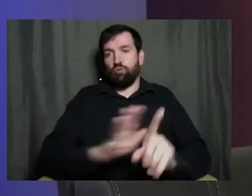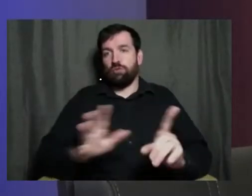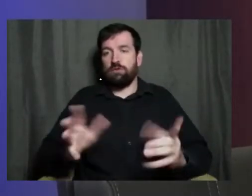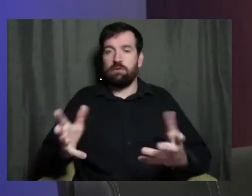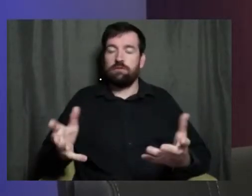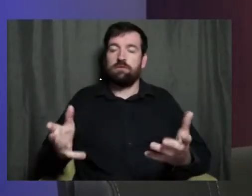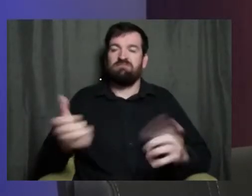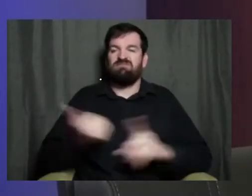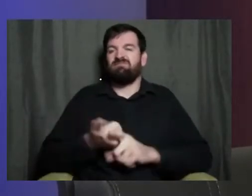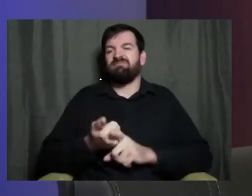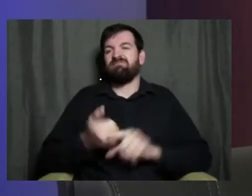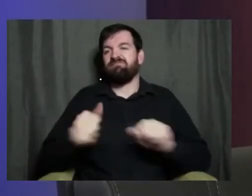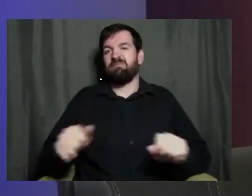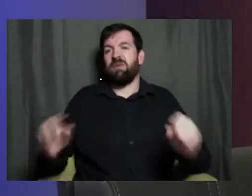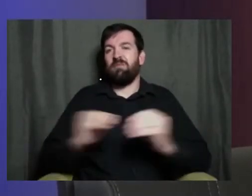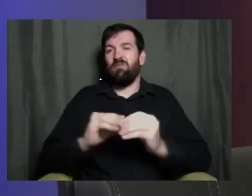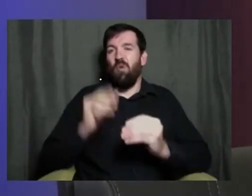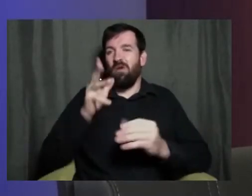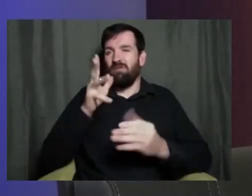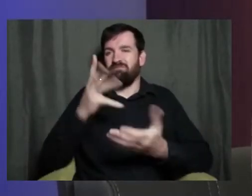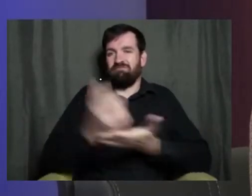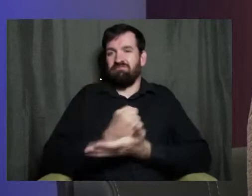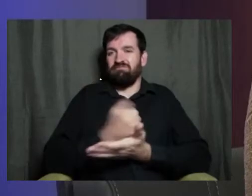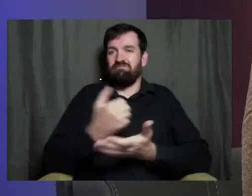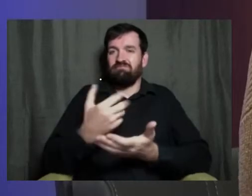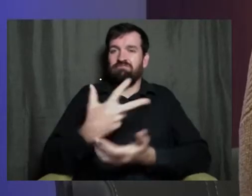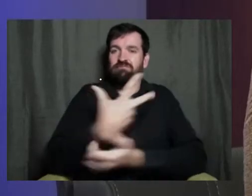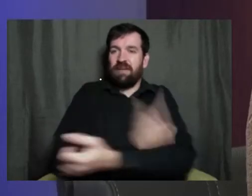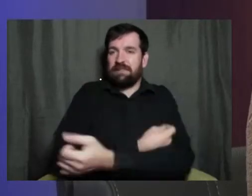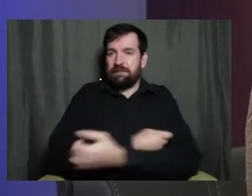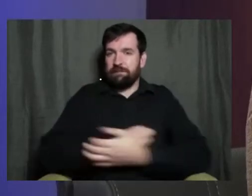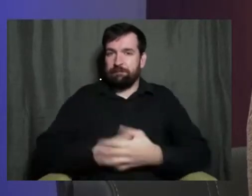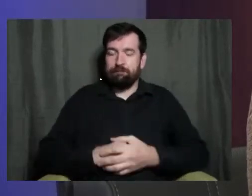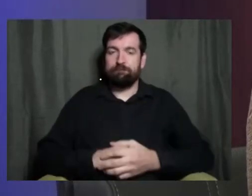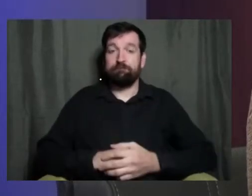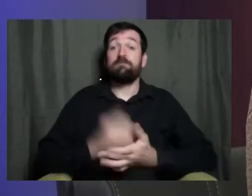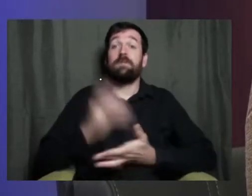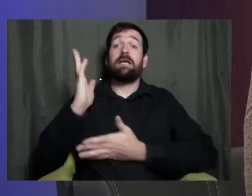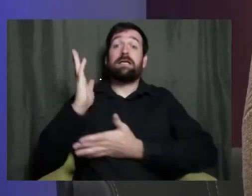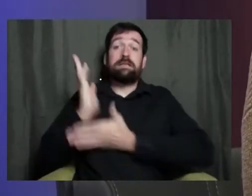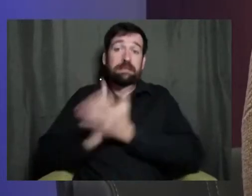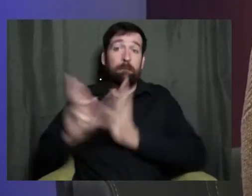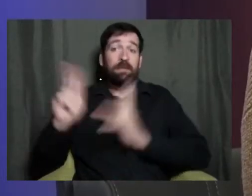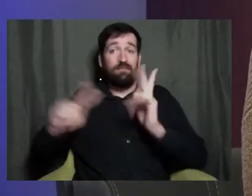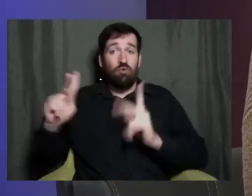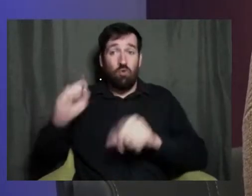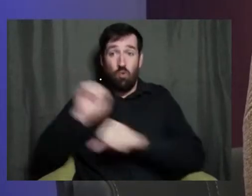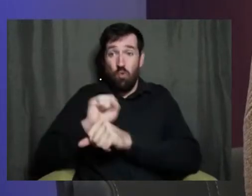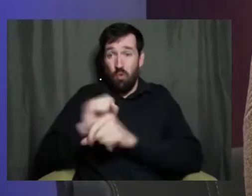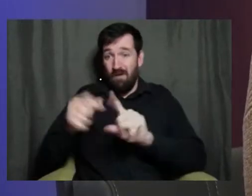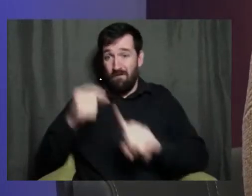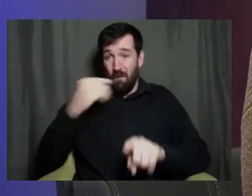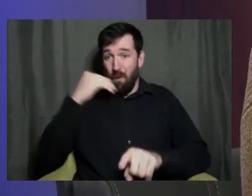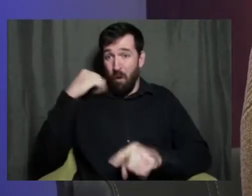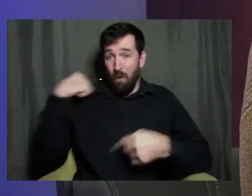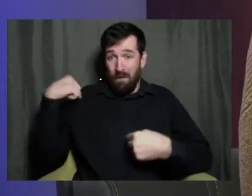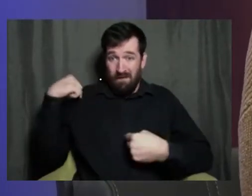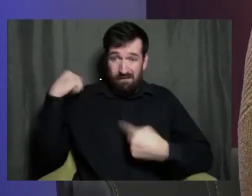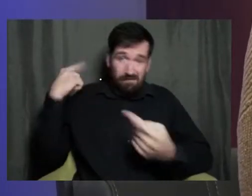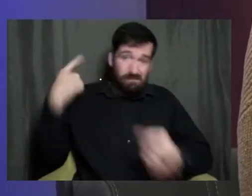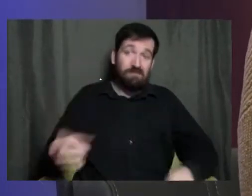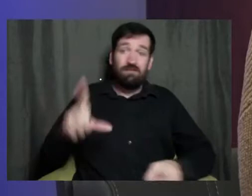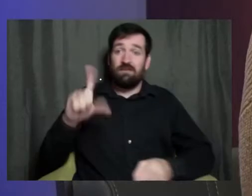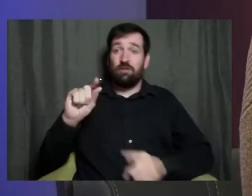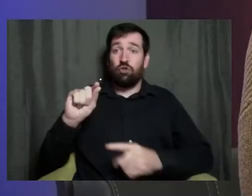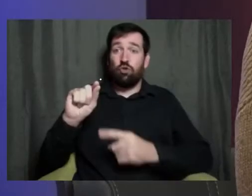to get the vaccine because they just have a higher risk. For some people, they've worked from home for the last 20 months. They may get their food delivered